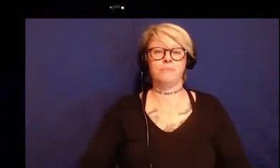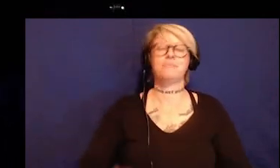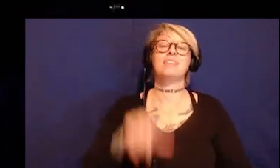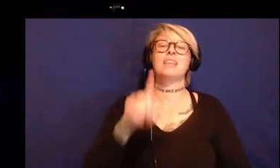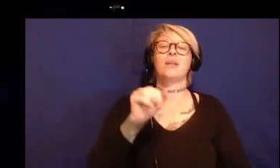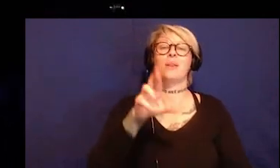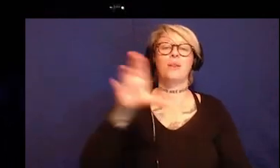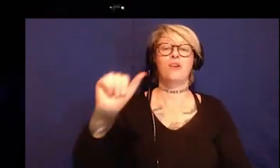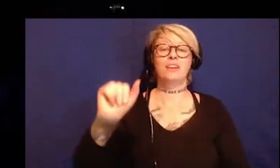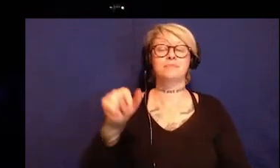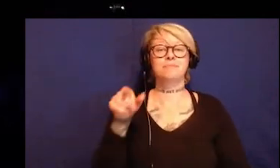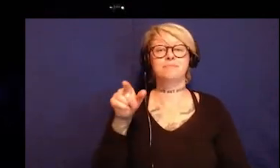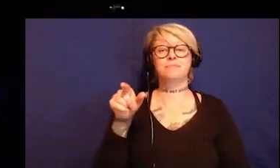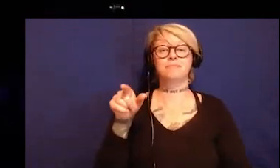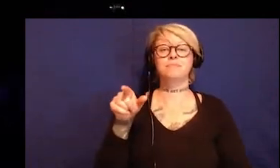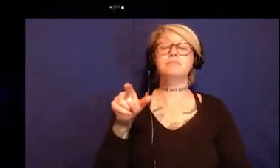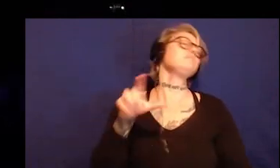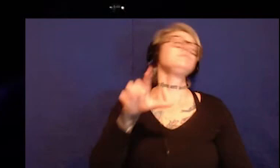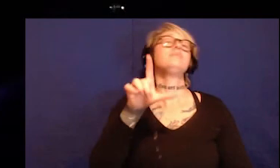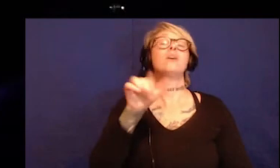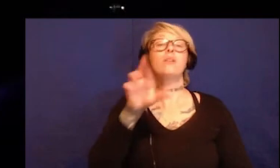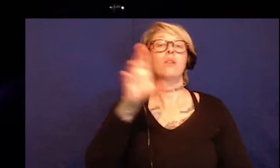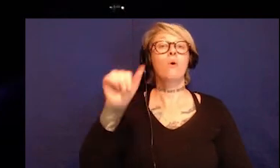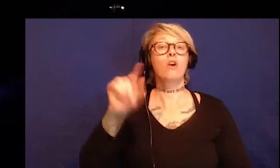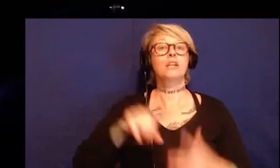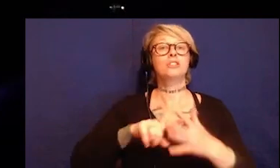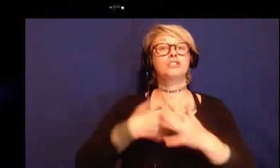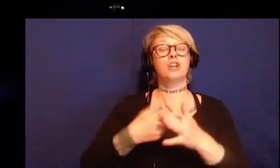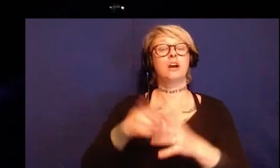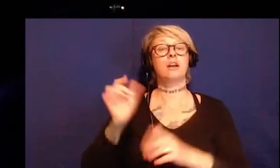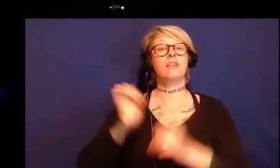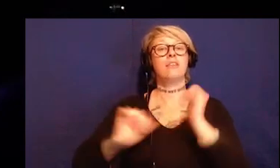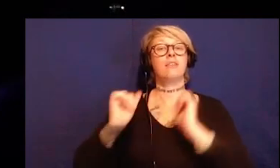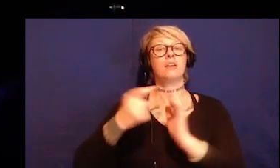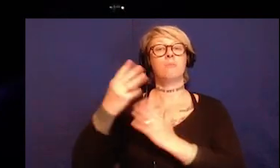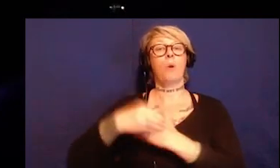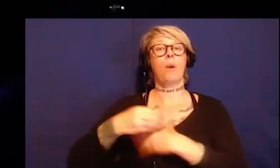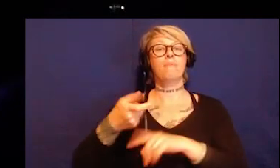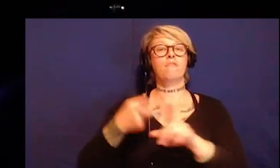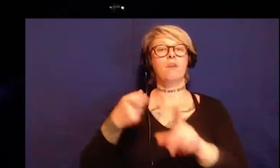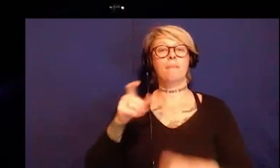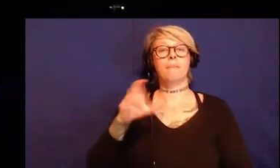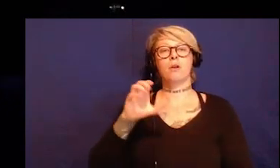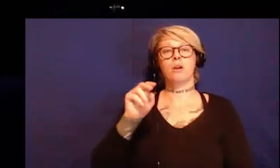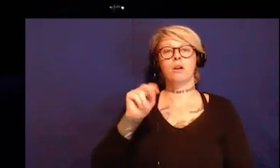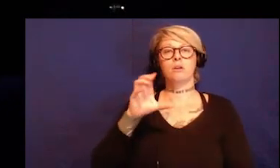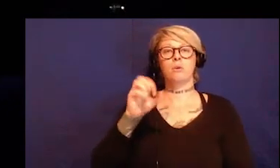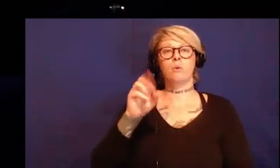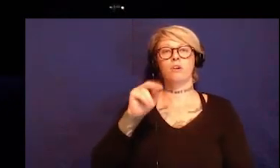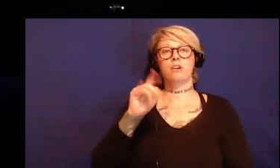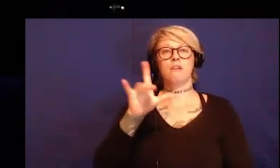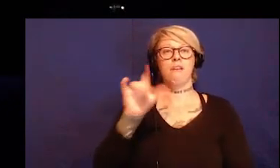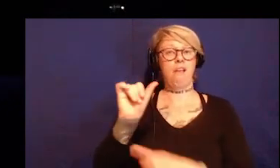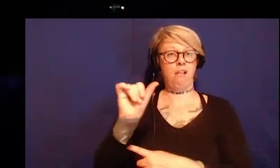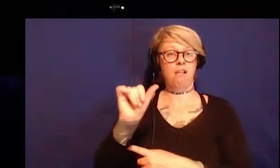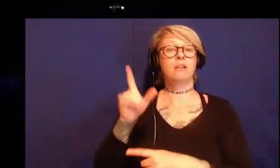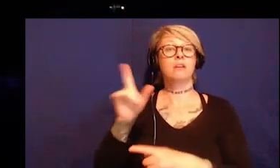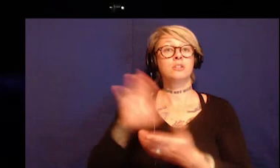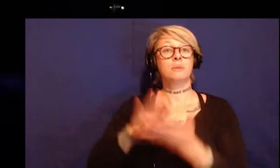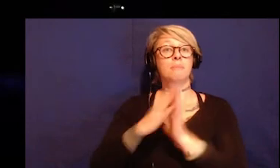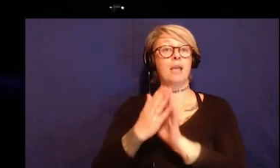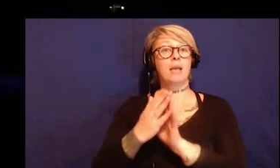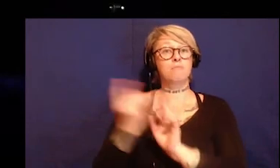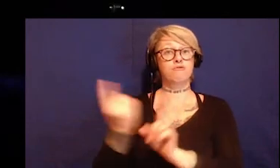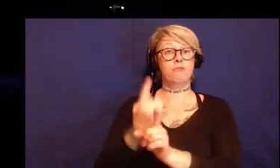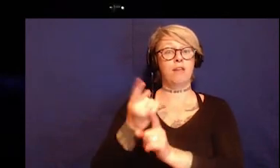Laura Laura began in Concordia's theater program where she won the Kit Brennan Playwriting Award. Laura went on to become a regular